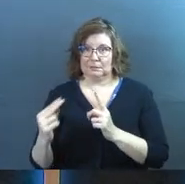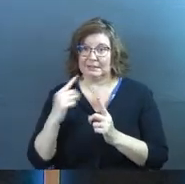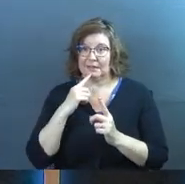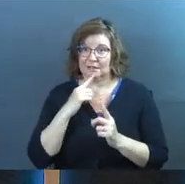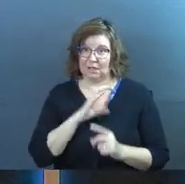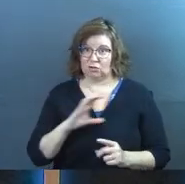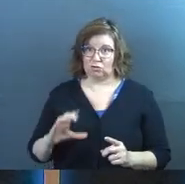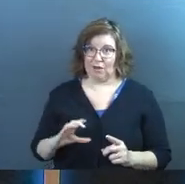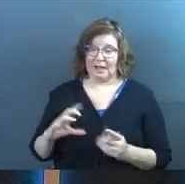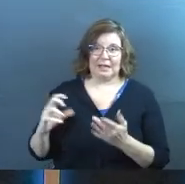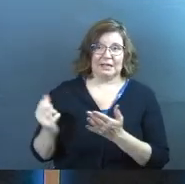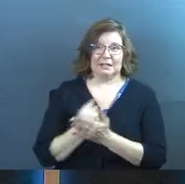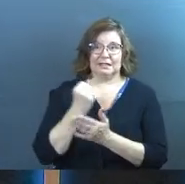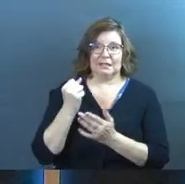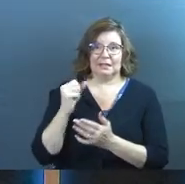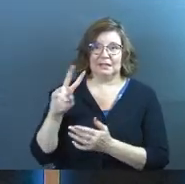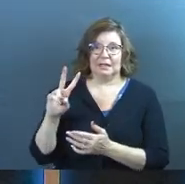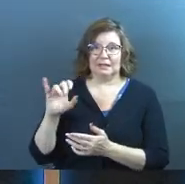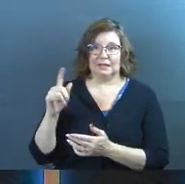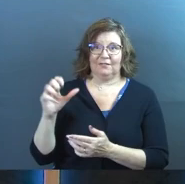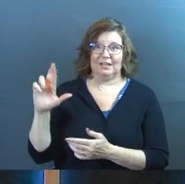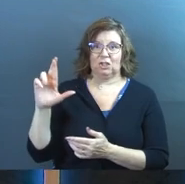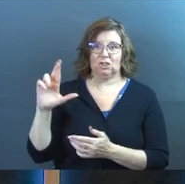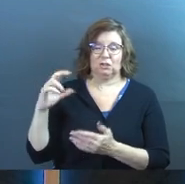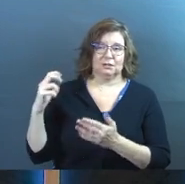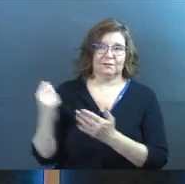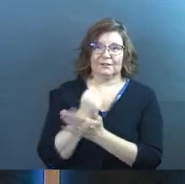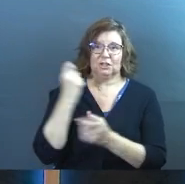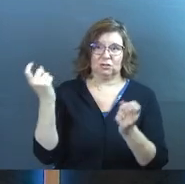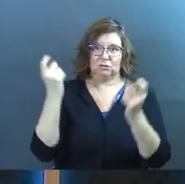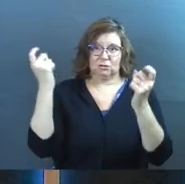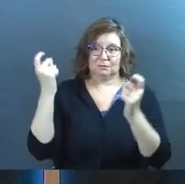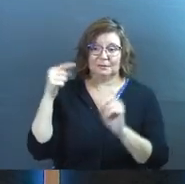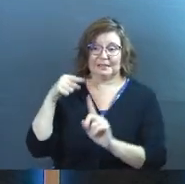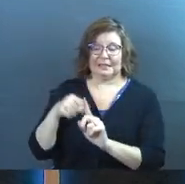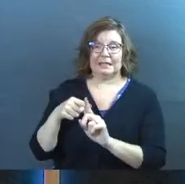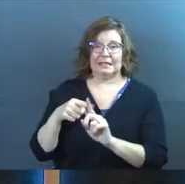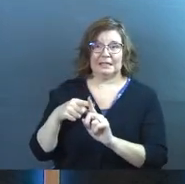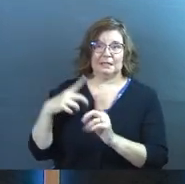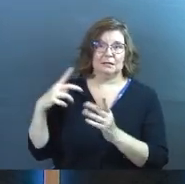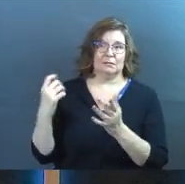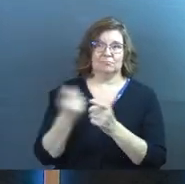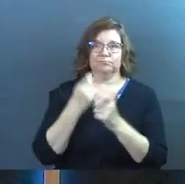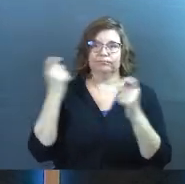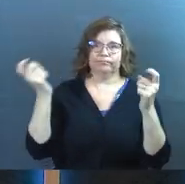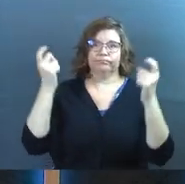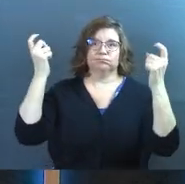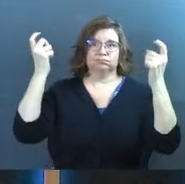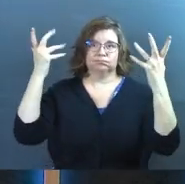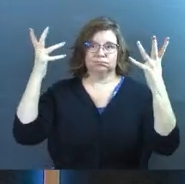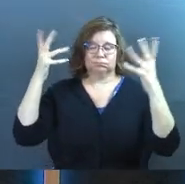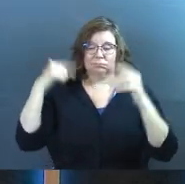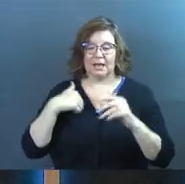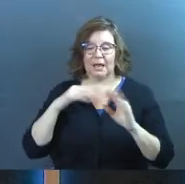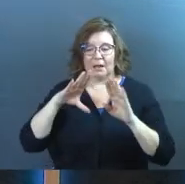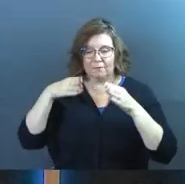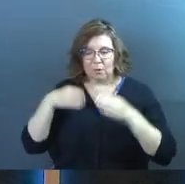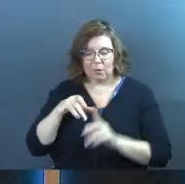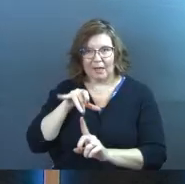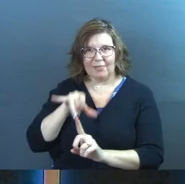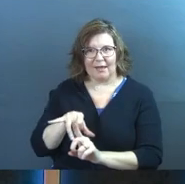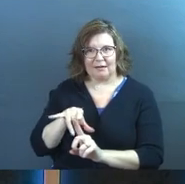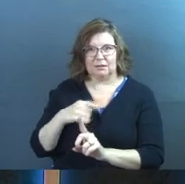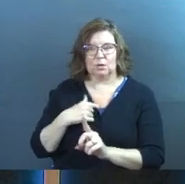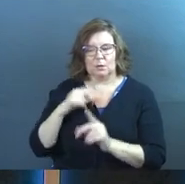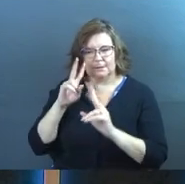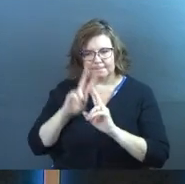says Christ the Victor, that Jesus on the cross and in the resurrection, he was victorious. And it just focuses on that. And so